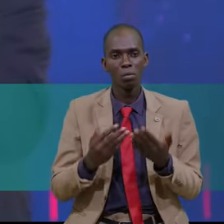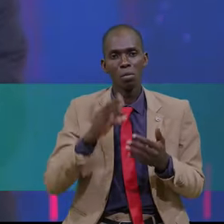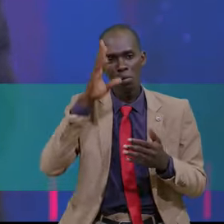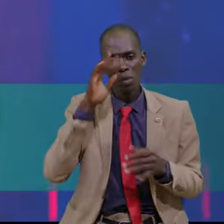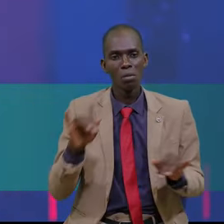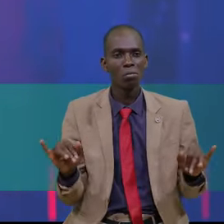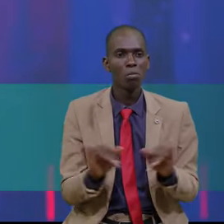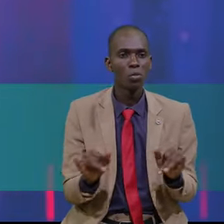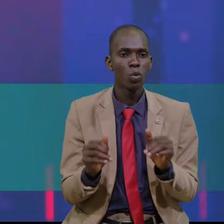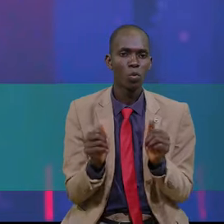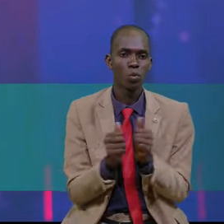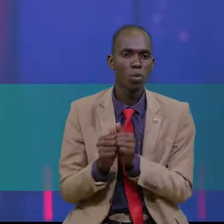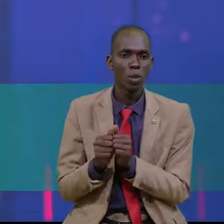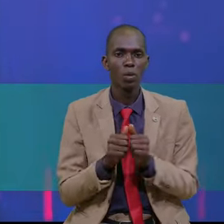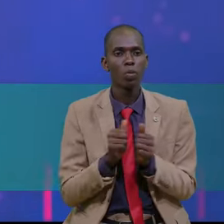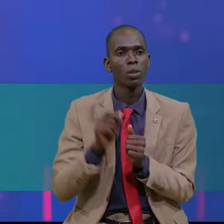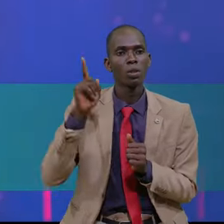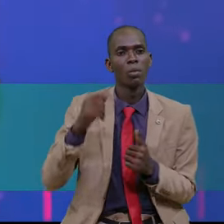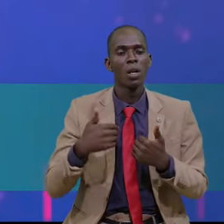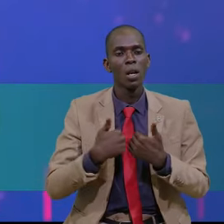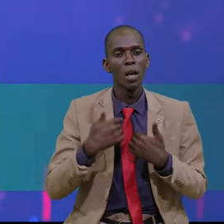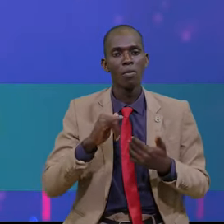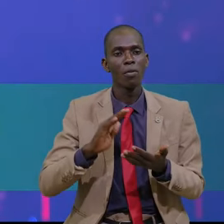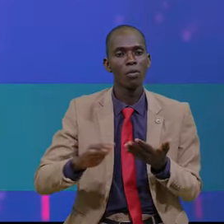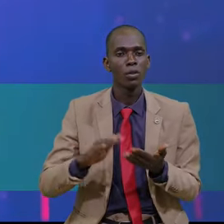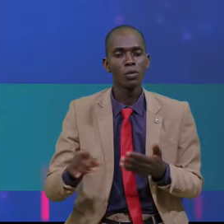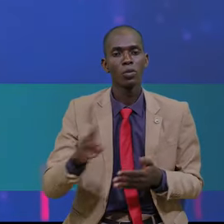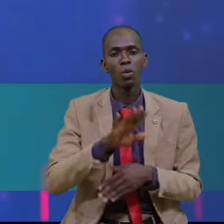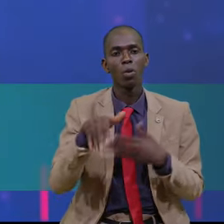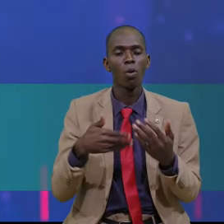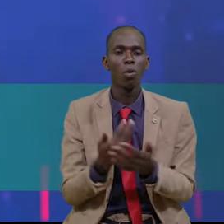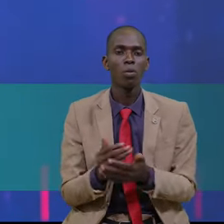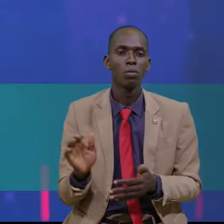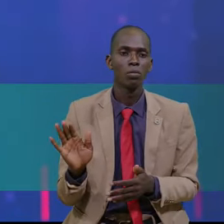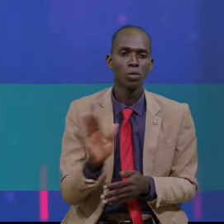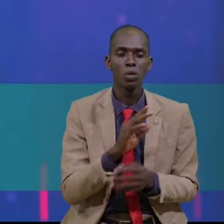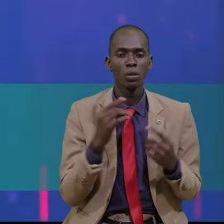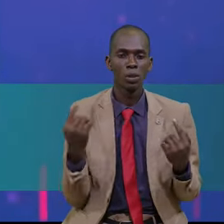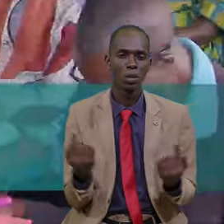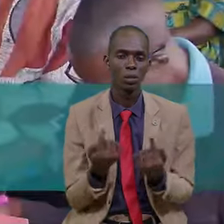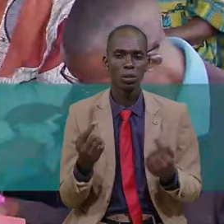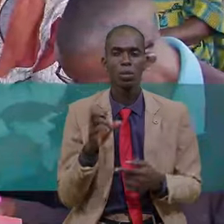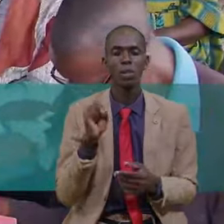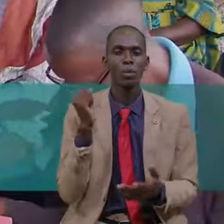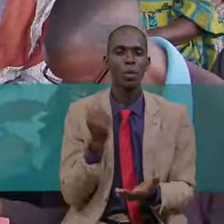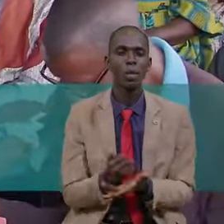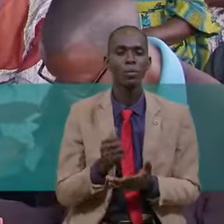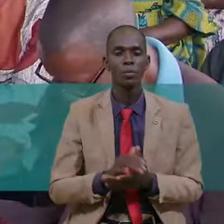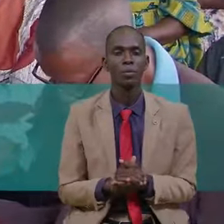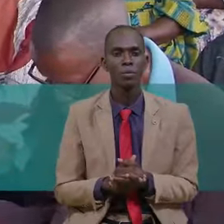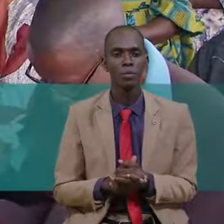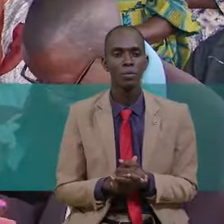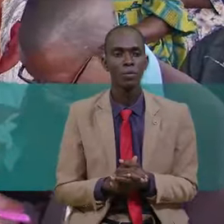together with see having forgiven all your trespasses amen look at verse